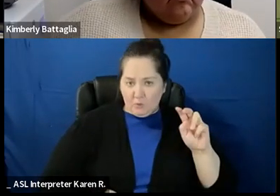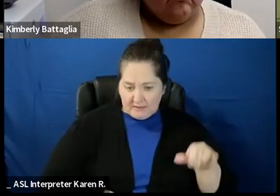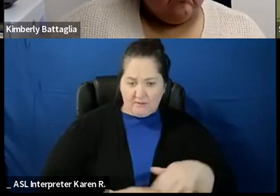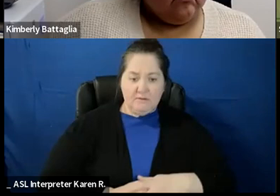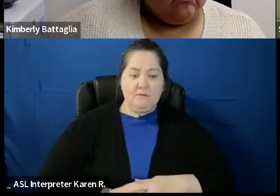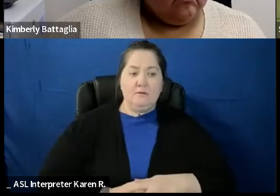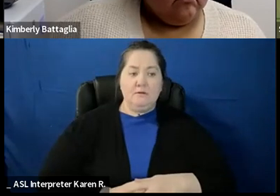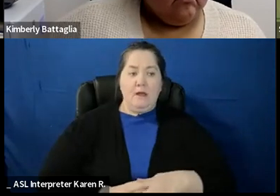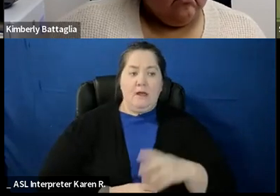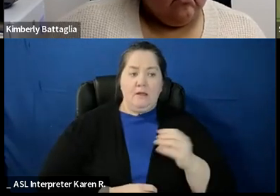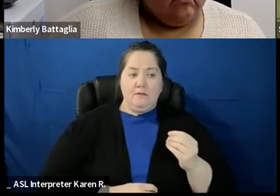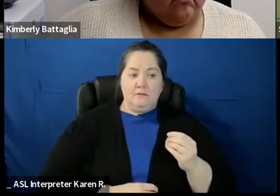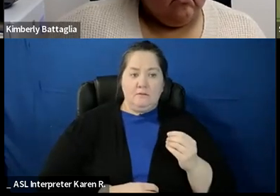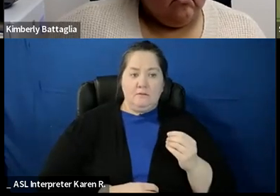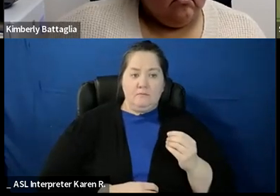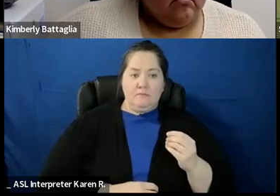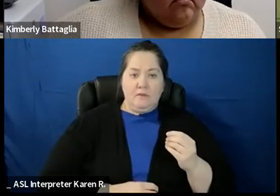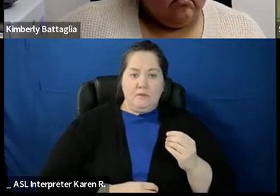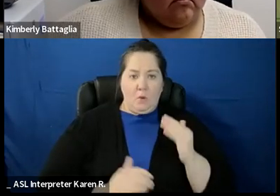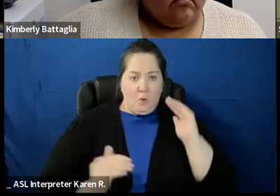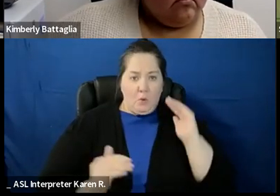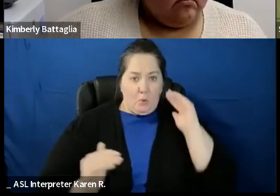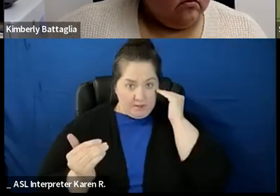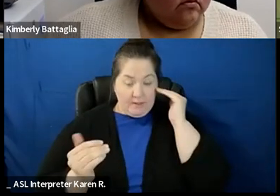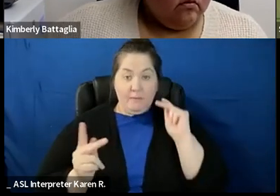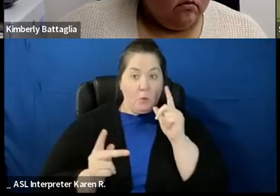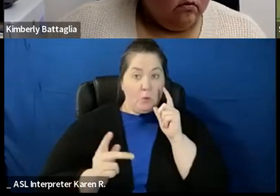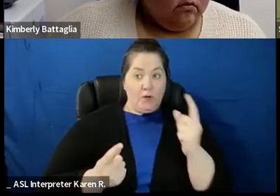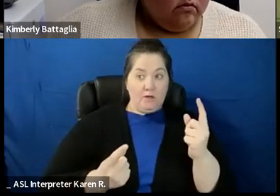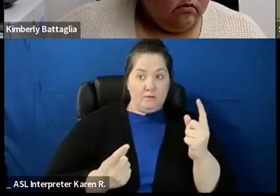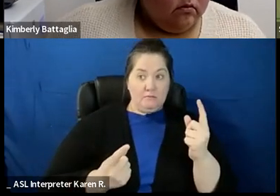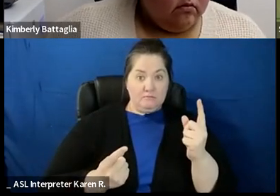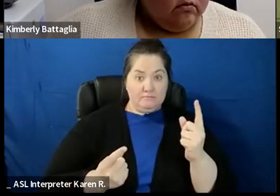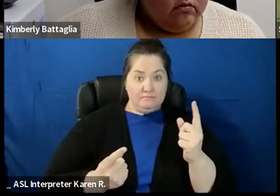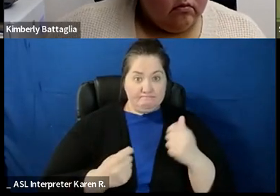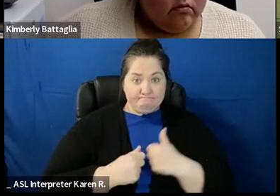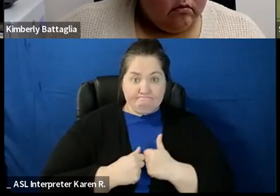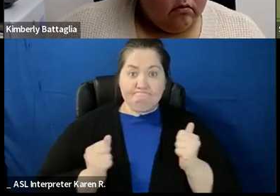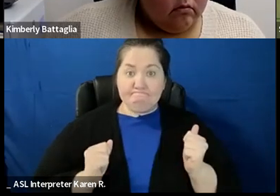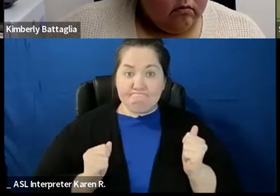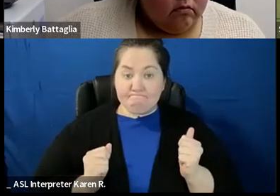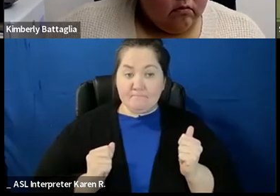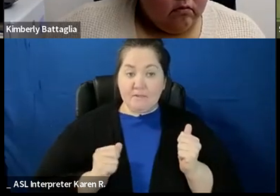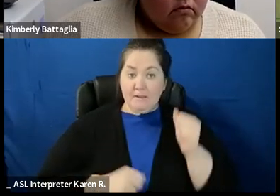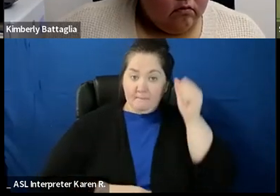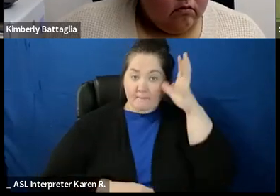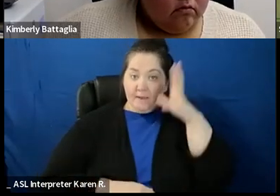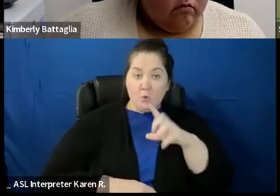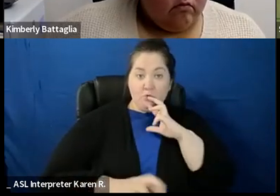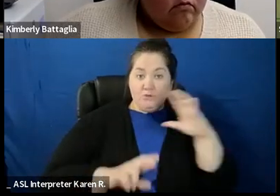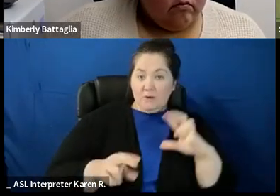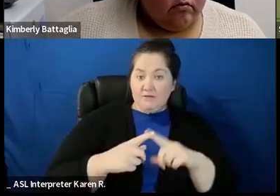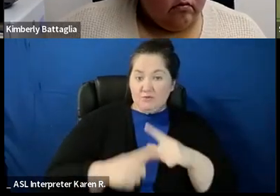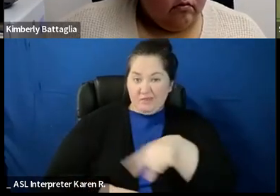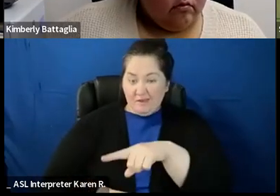And I get worried that people who are coming forward, is it men that are responding? Because if you're a victim,